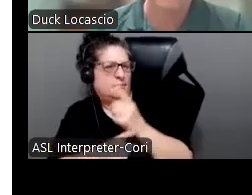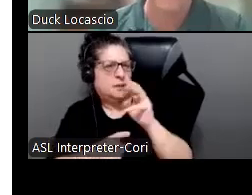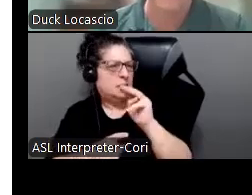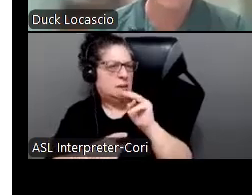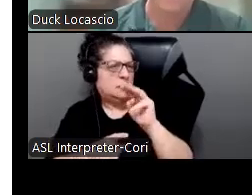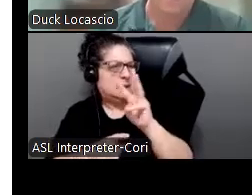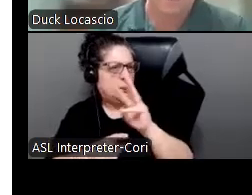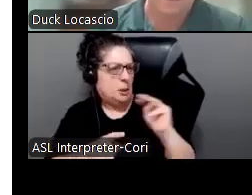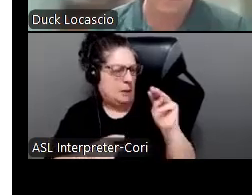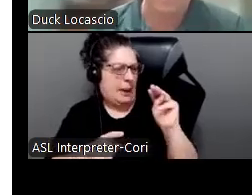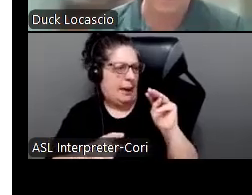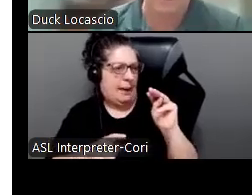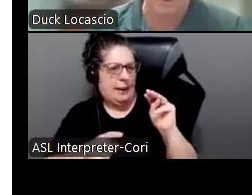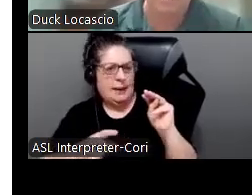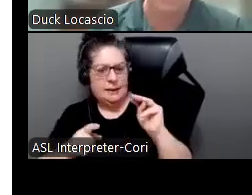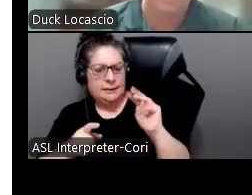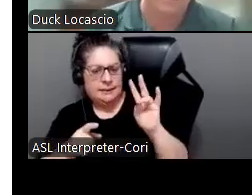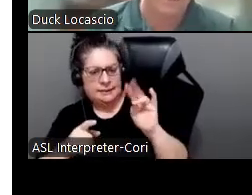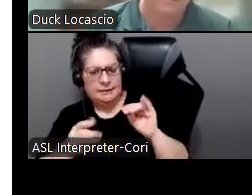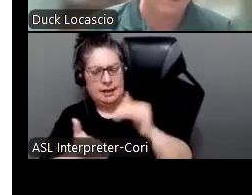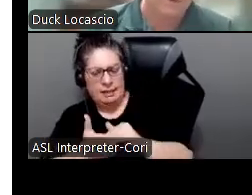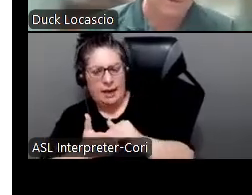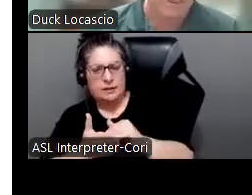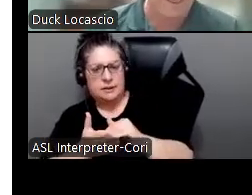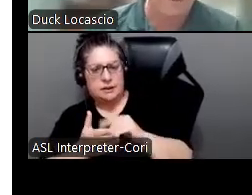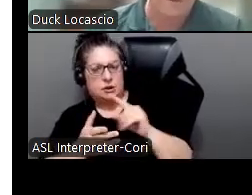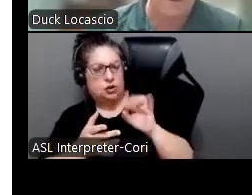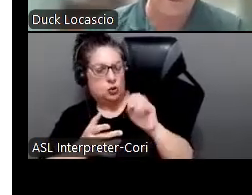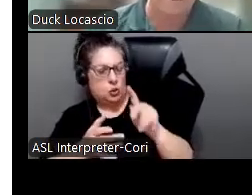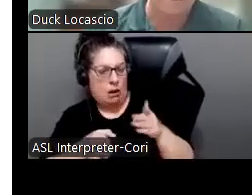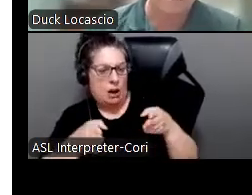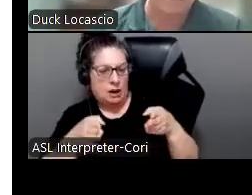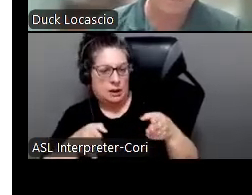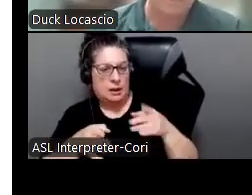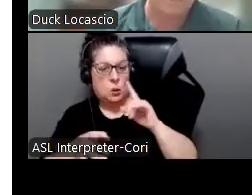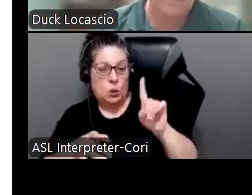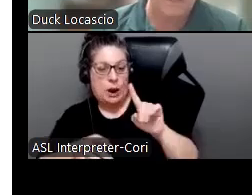acre tract right there along the Mississippi River. And then